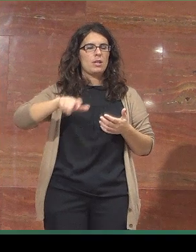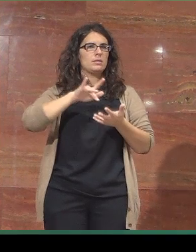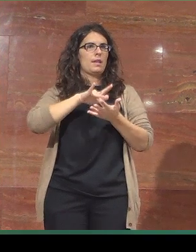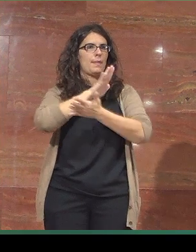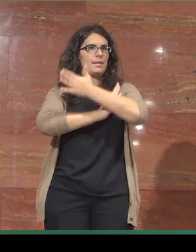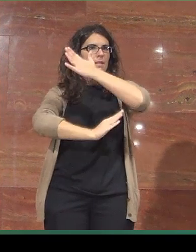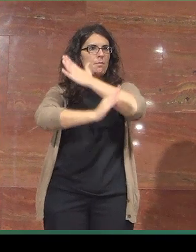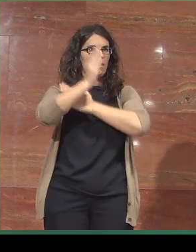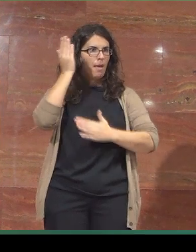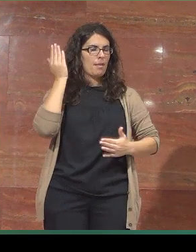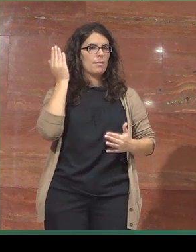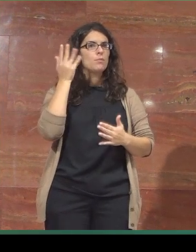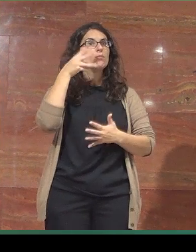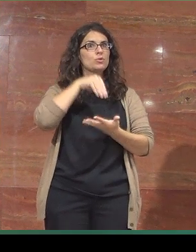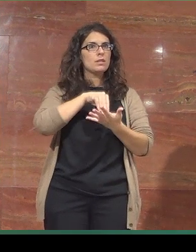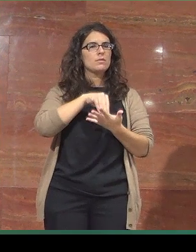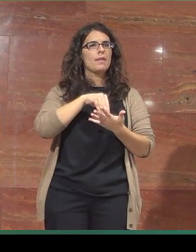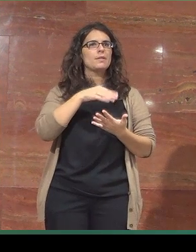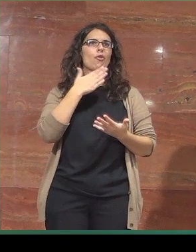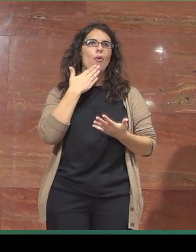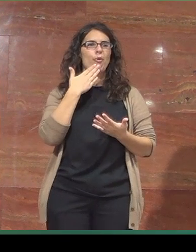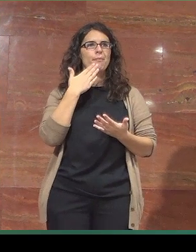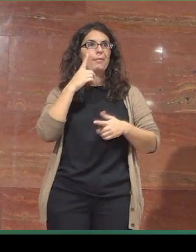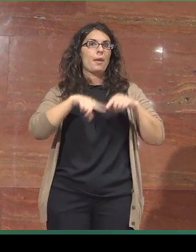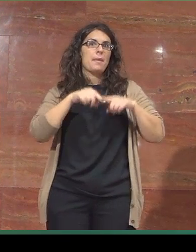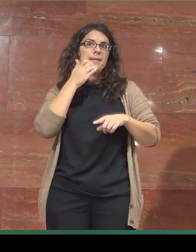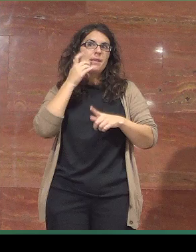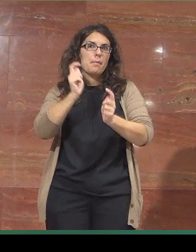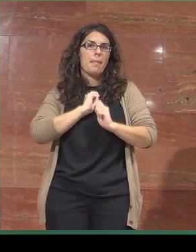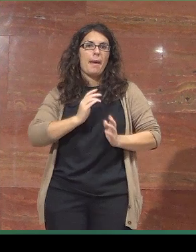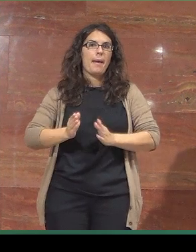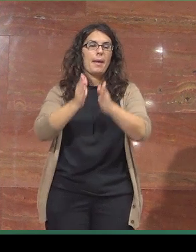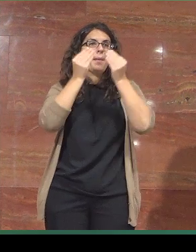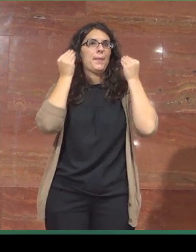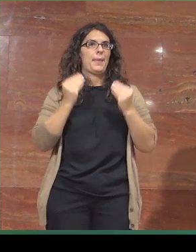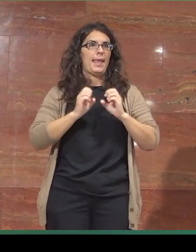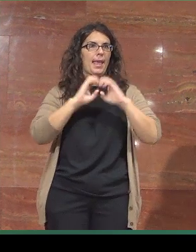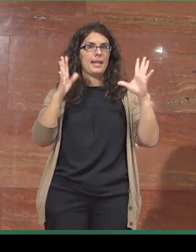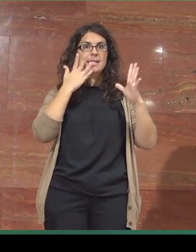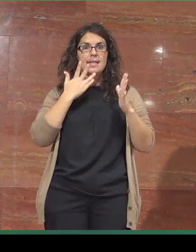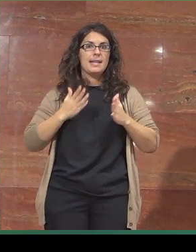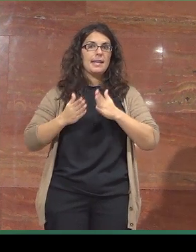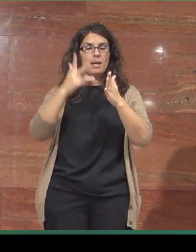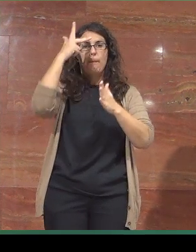they have no idea what to do. So that can be a huge problem in the transport environment.